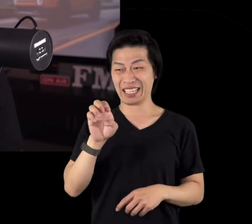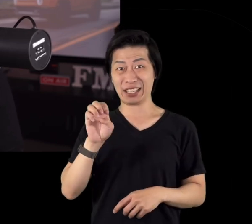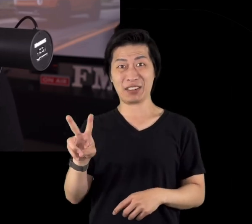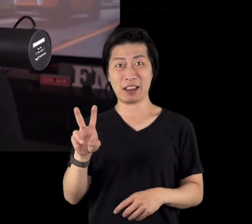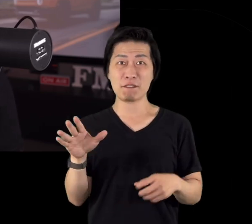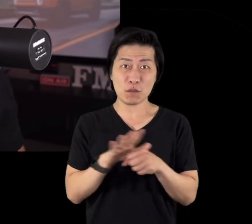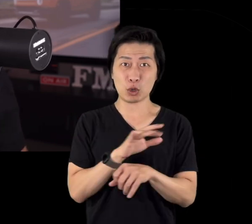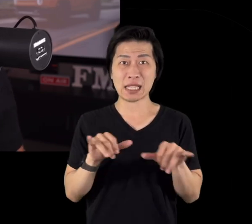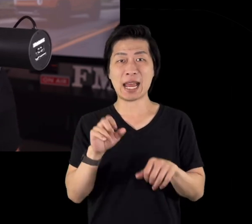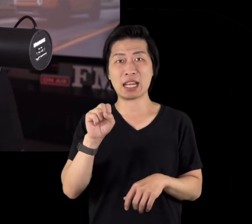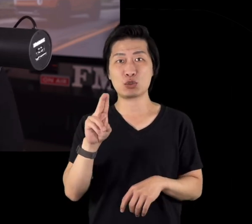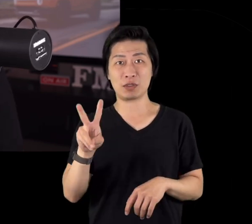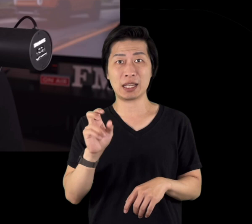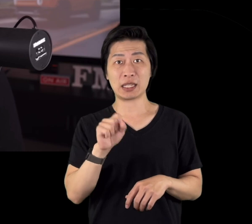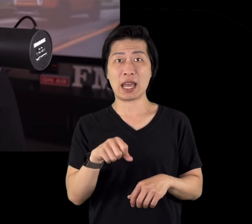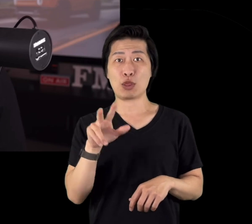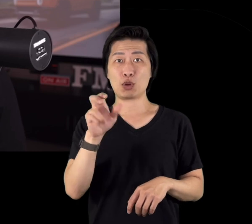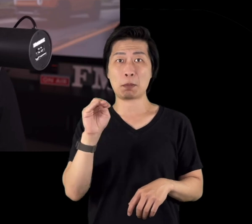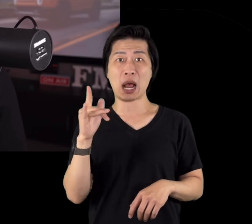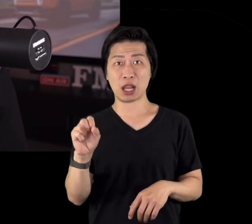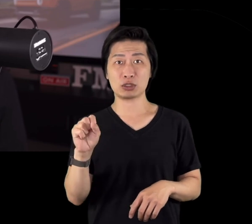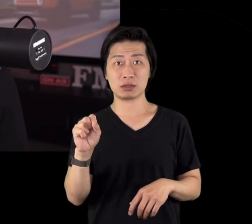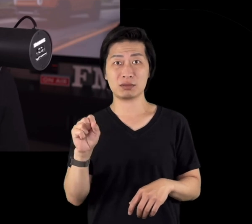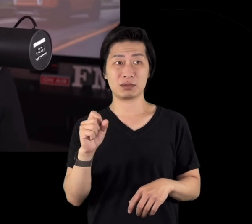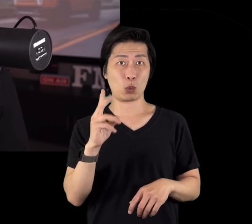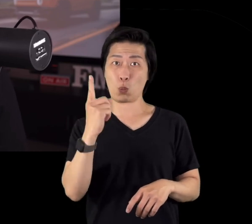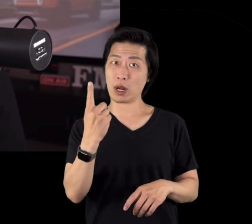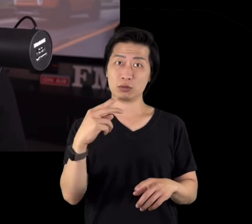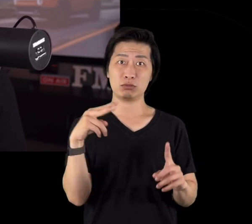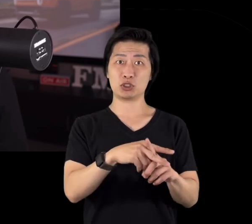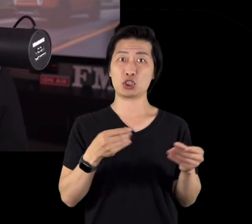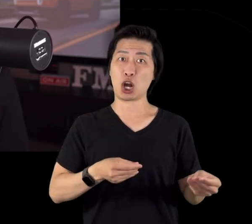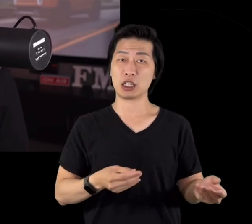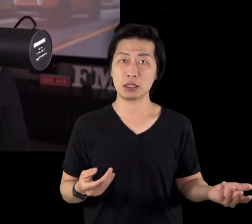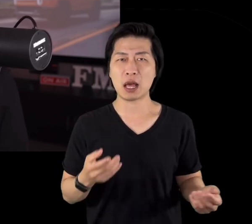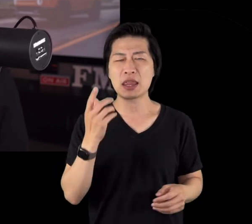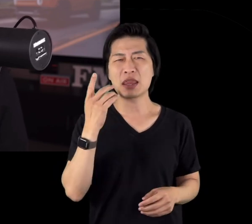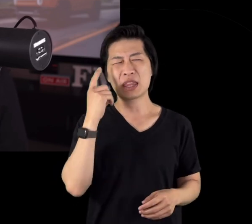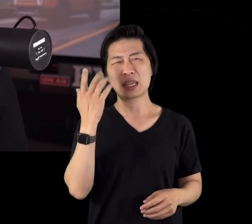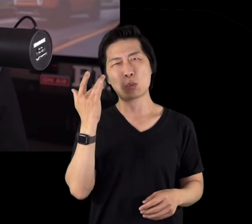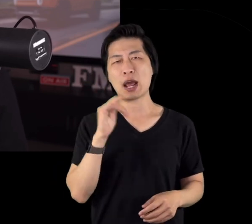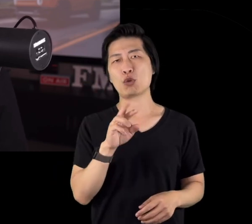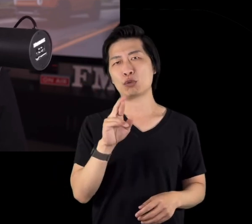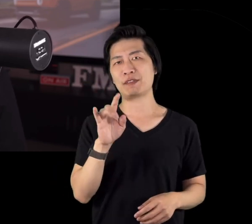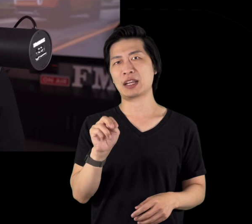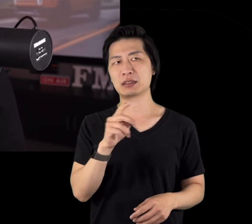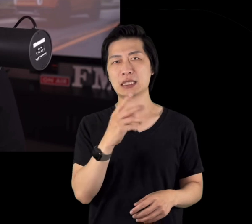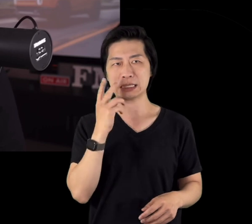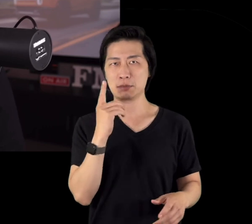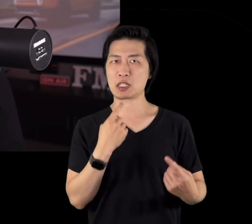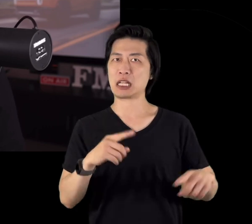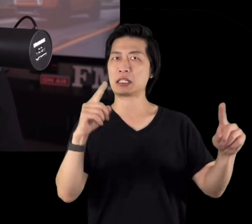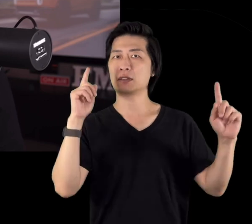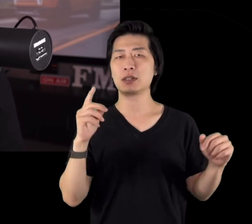that you can buy that's a full-size SUV that can go 300 miles plus on a charge. So I think that's one of the main reasons why Rivian is seeing